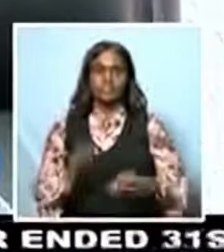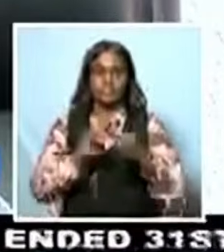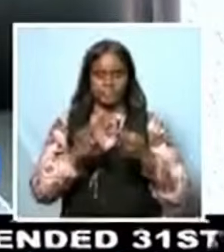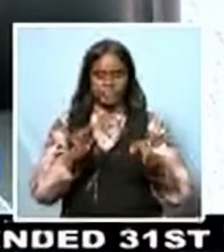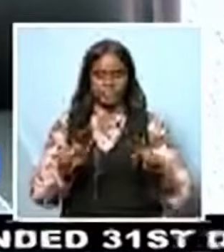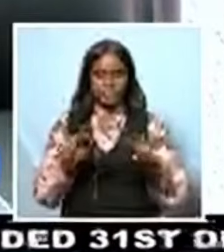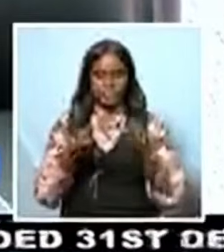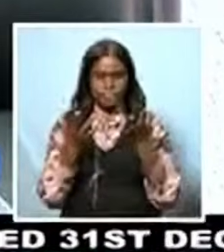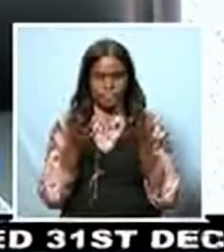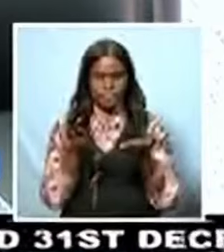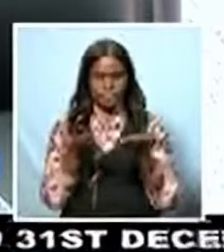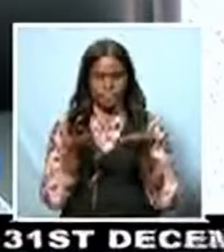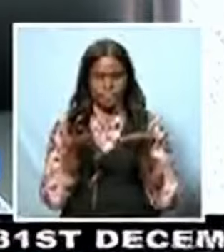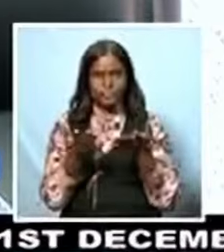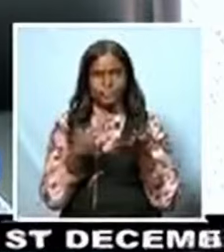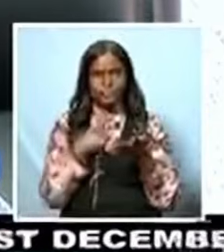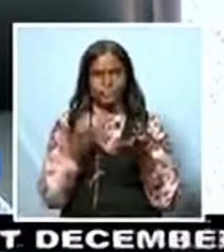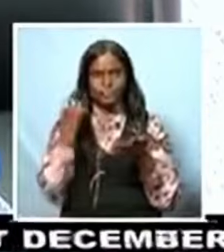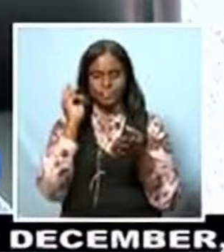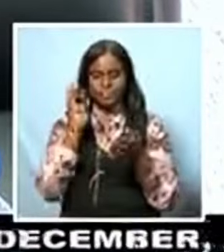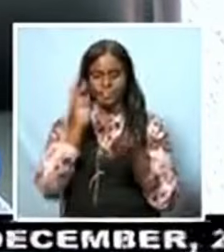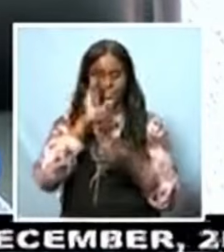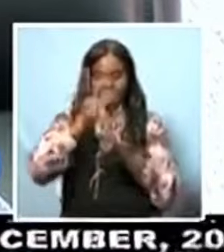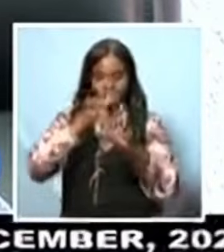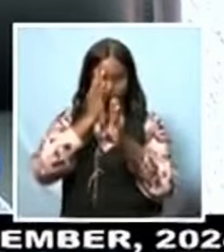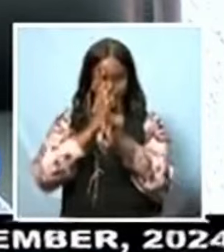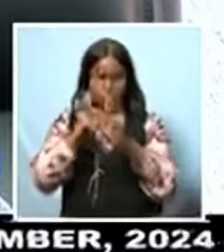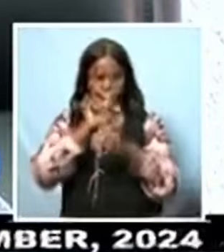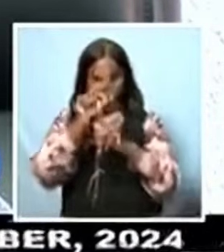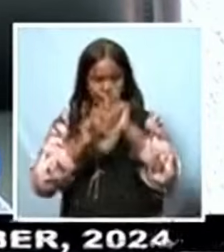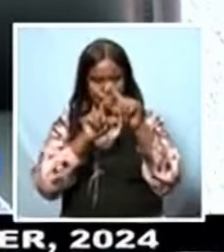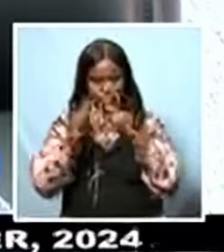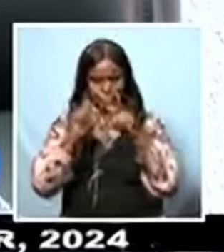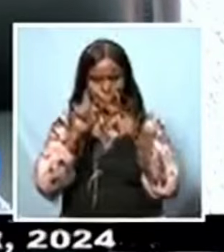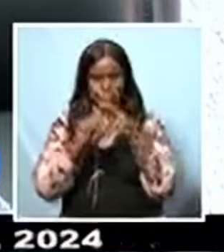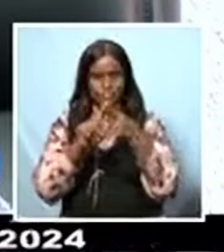Chair, I will direct the question to